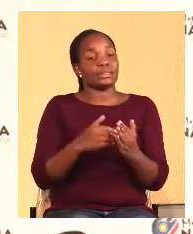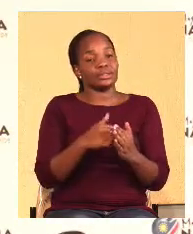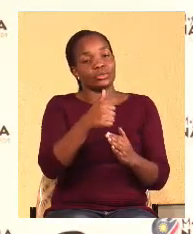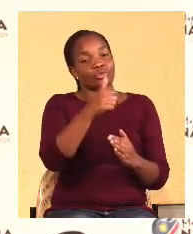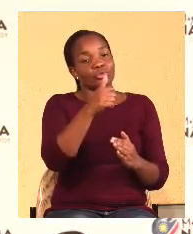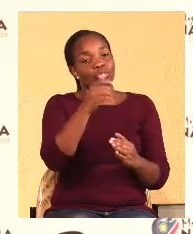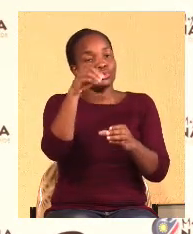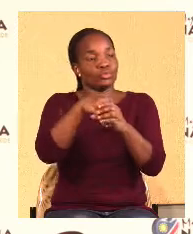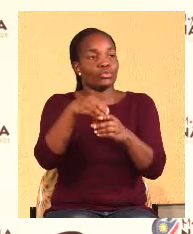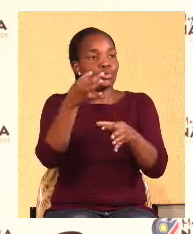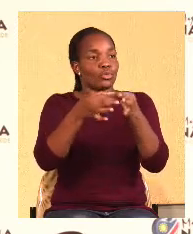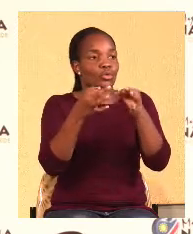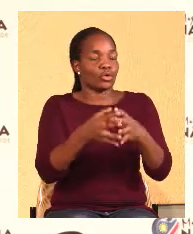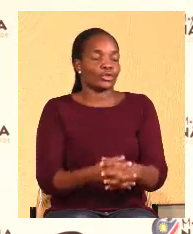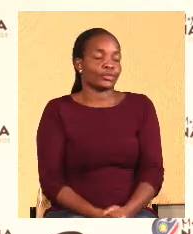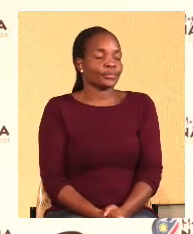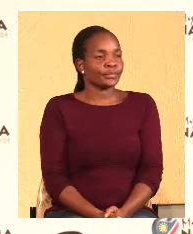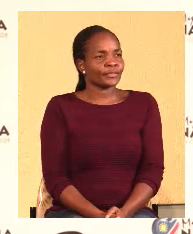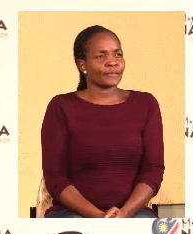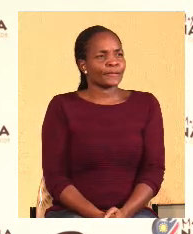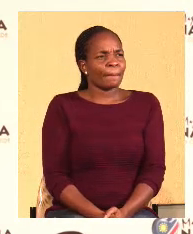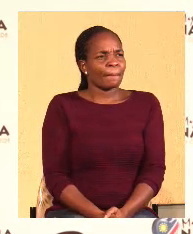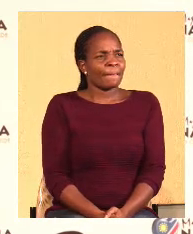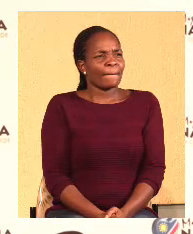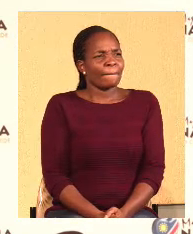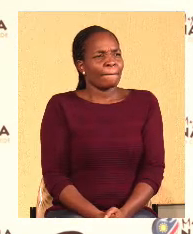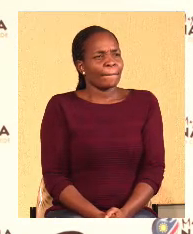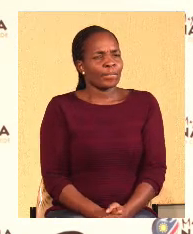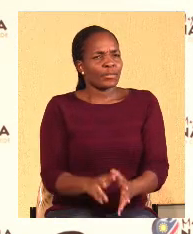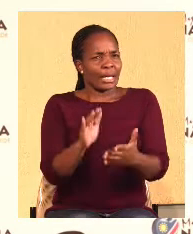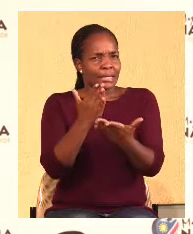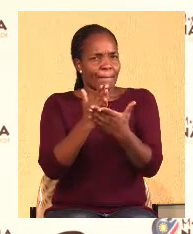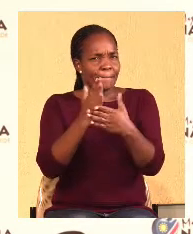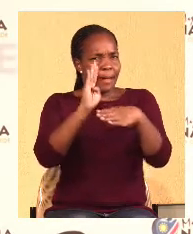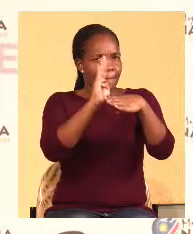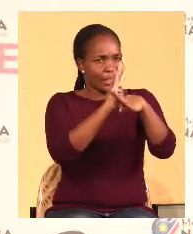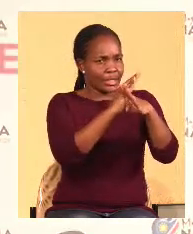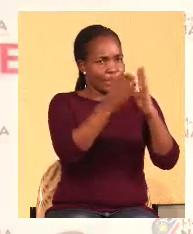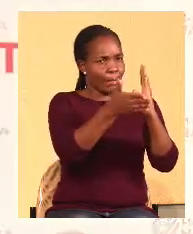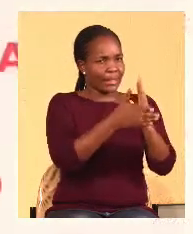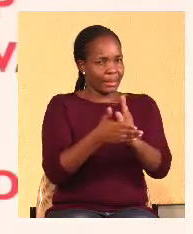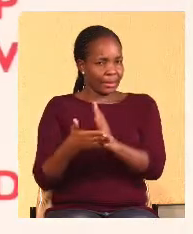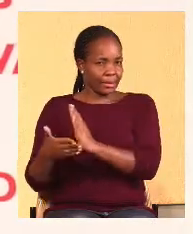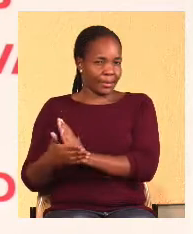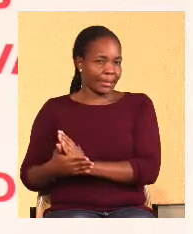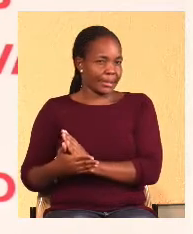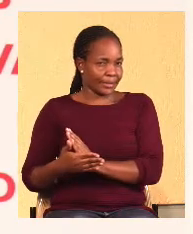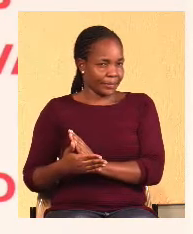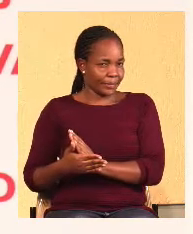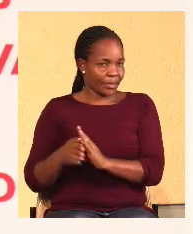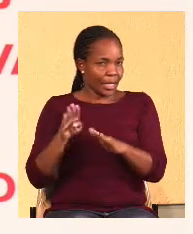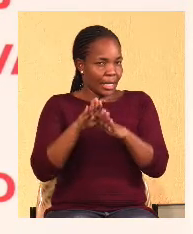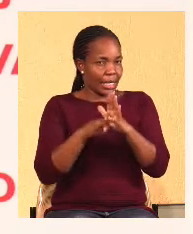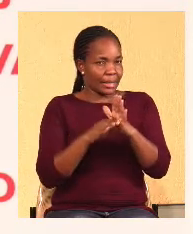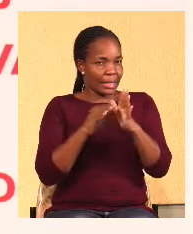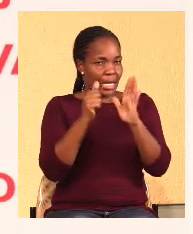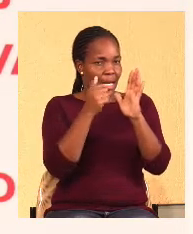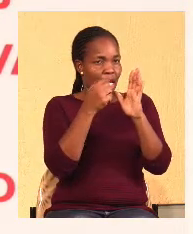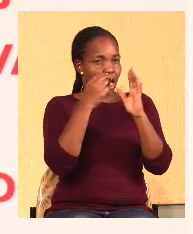Attorney General, with regard to the operation and closure of certain businesses as captured under regulation number